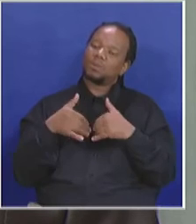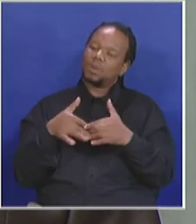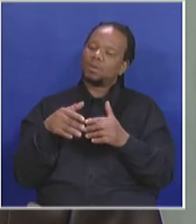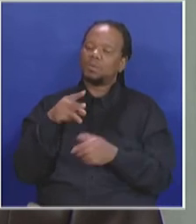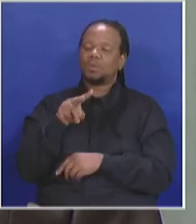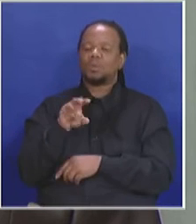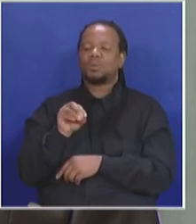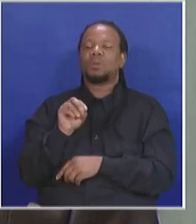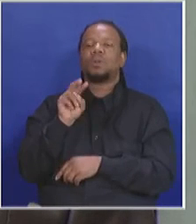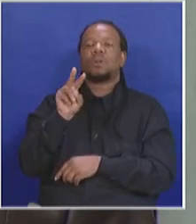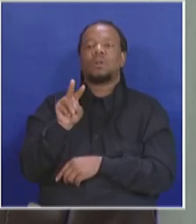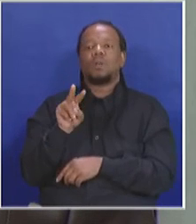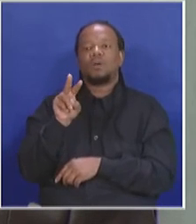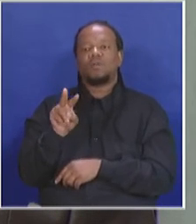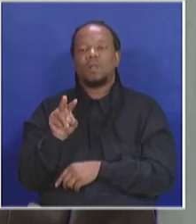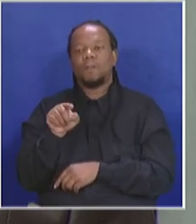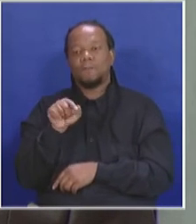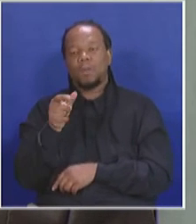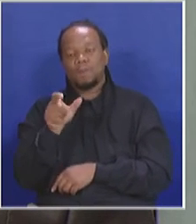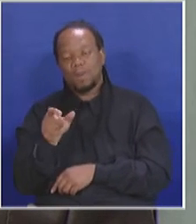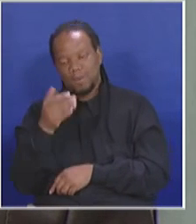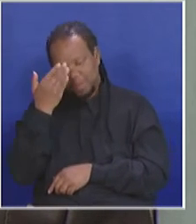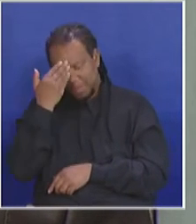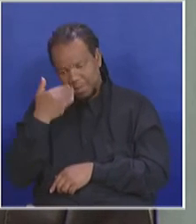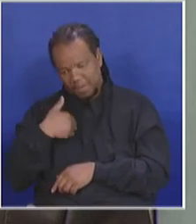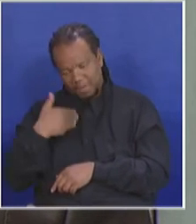2011 to house mental patients in community